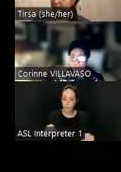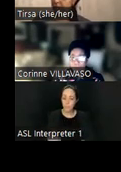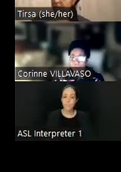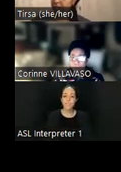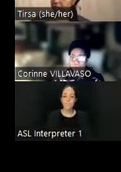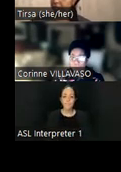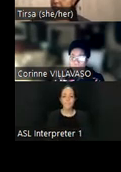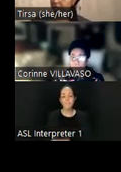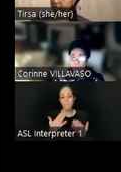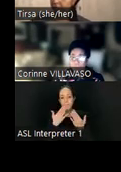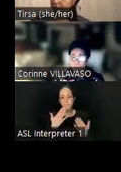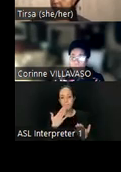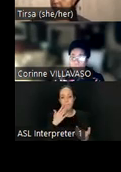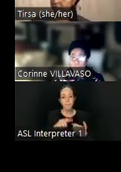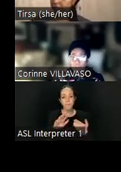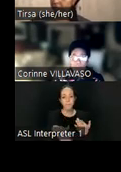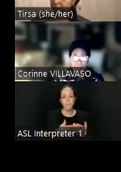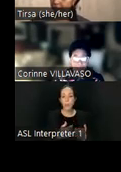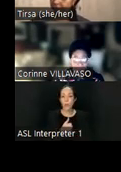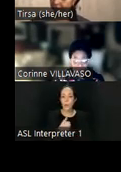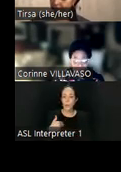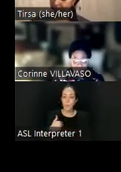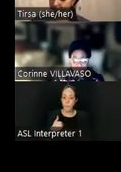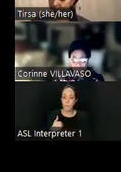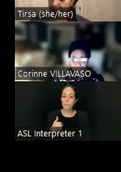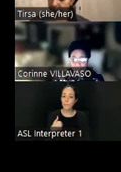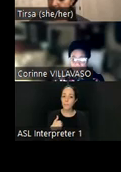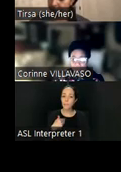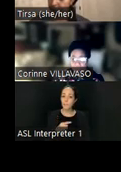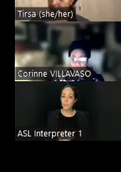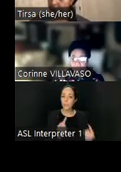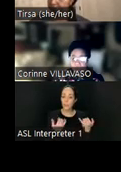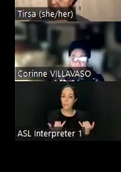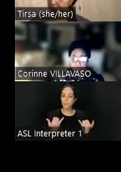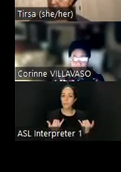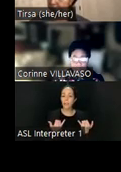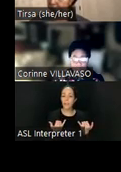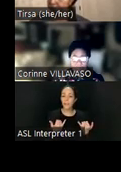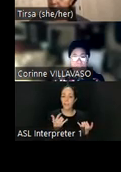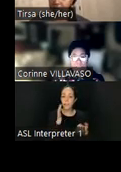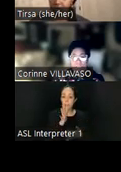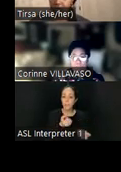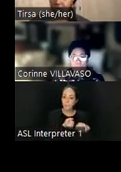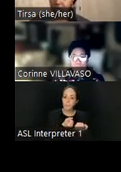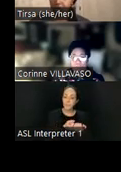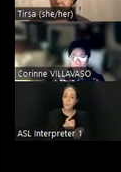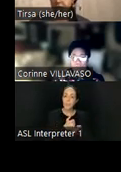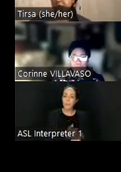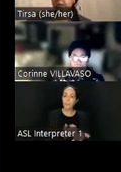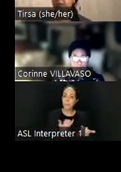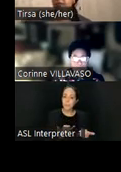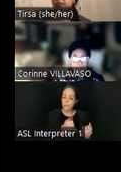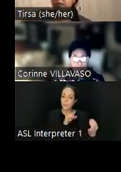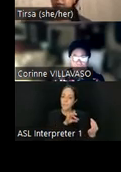Thank you to all the members who attended today's meeting and for your contributions today. Thank you also for